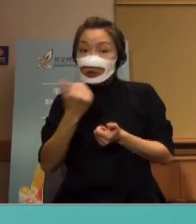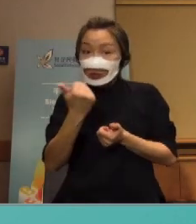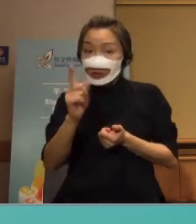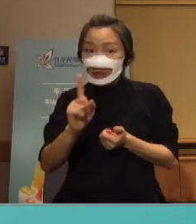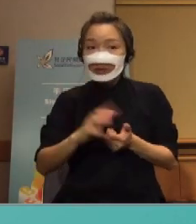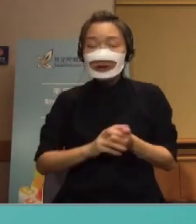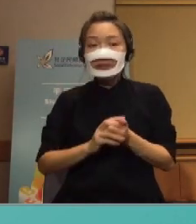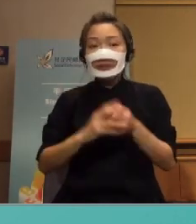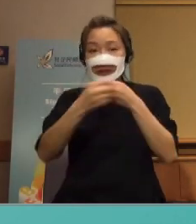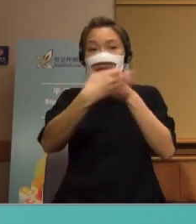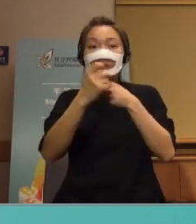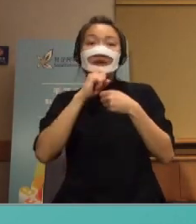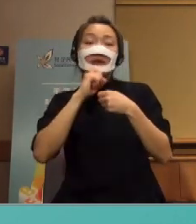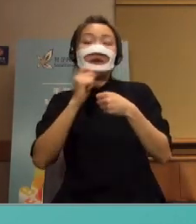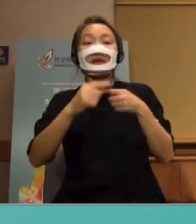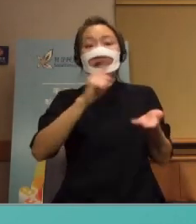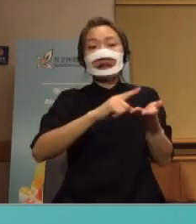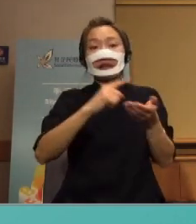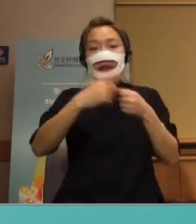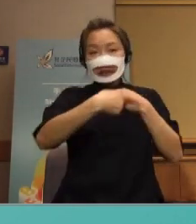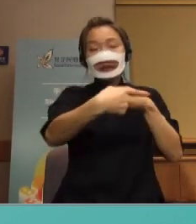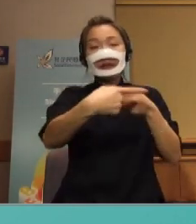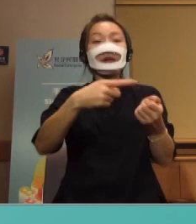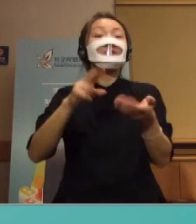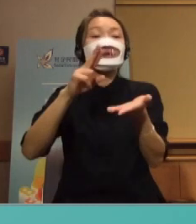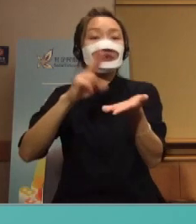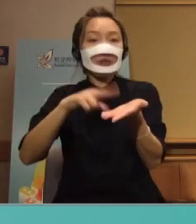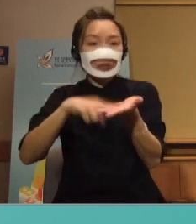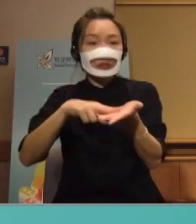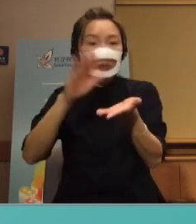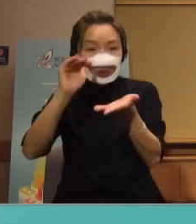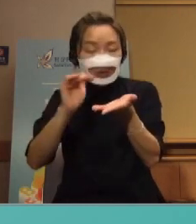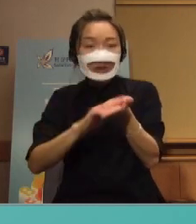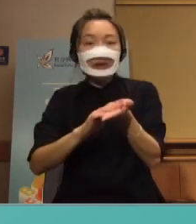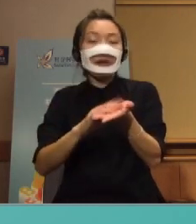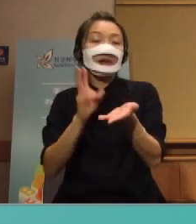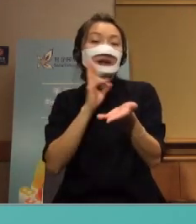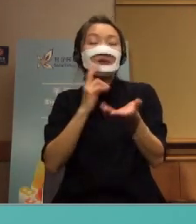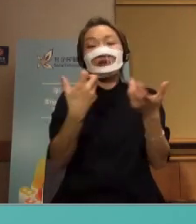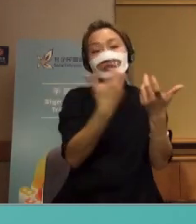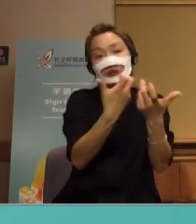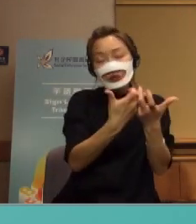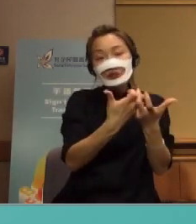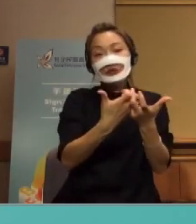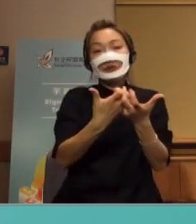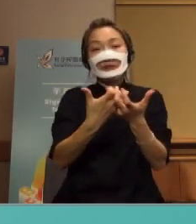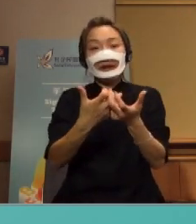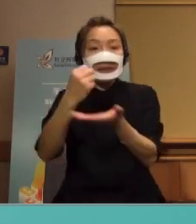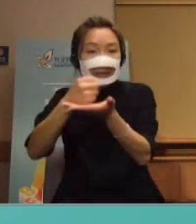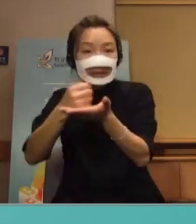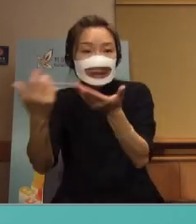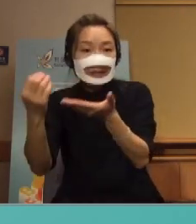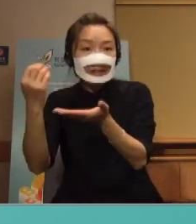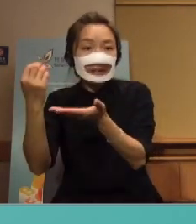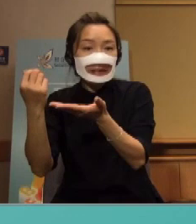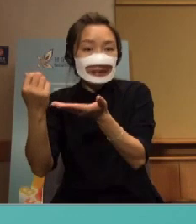use digital technologies like blockchain to actually increase a lot of transparency for your carbon. Verification, my own training, as Doris mentioned, was